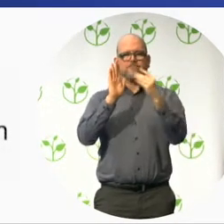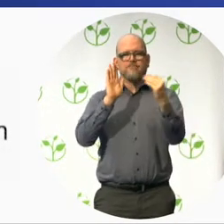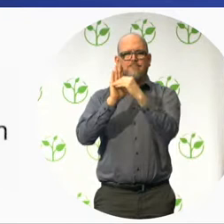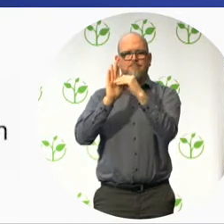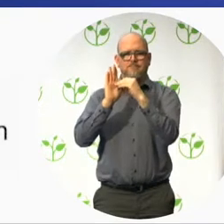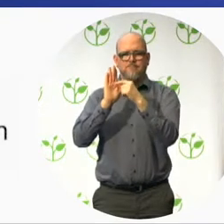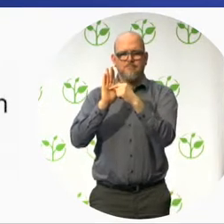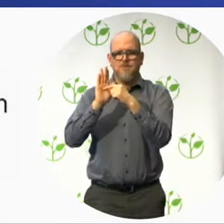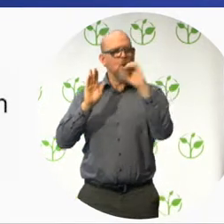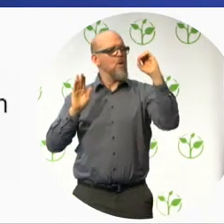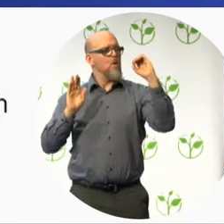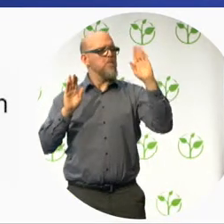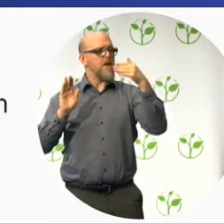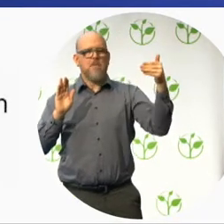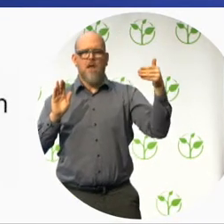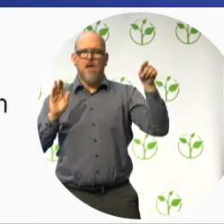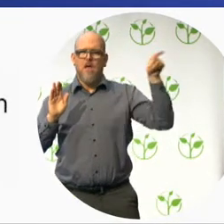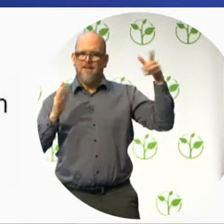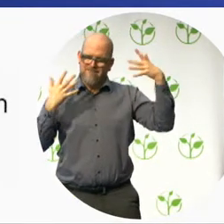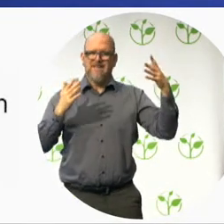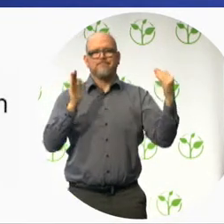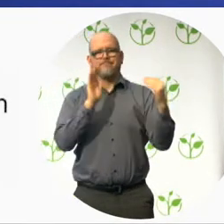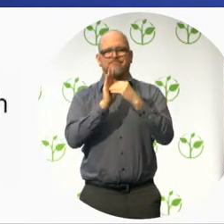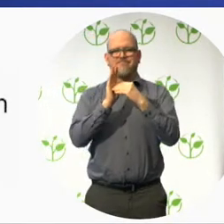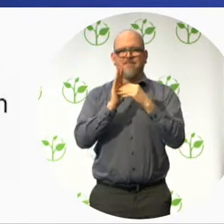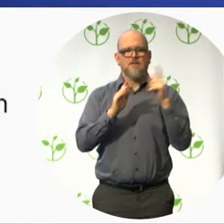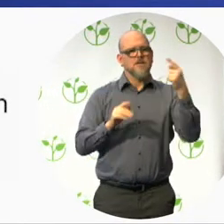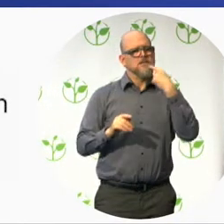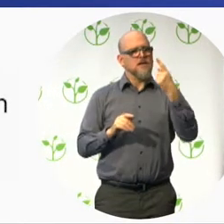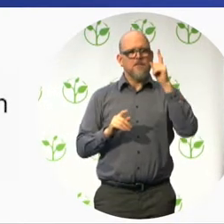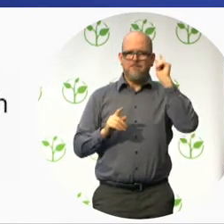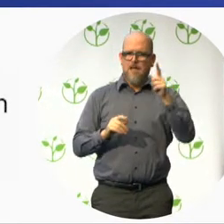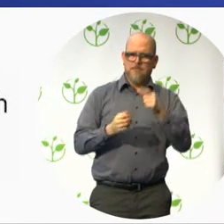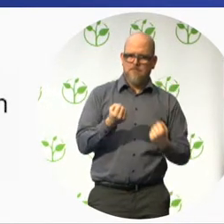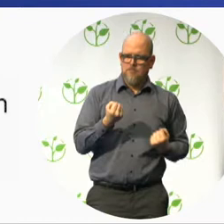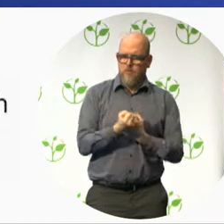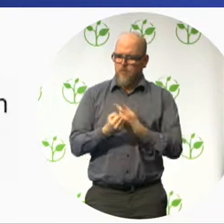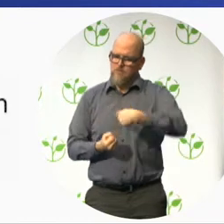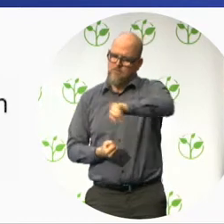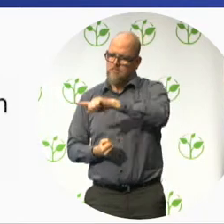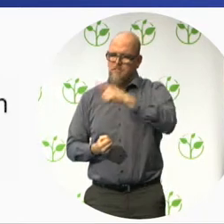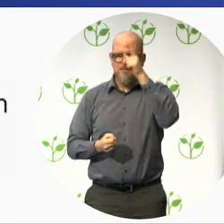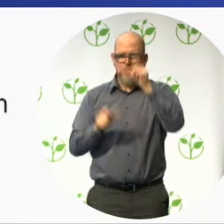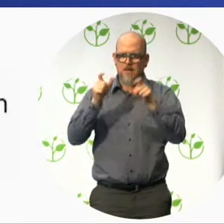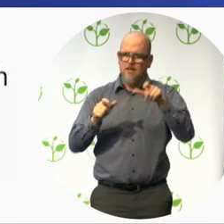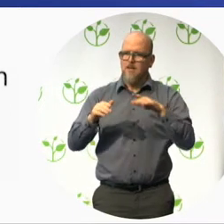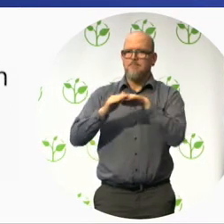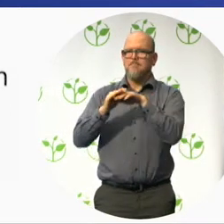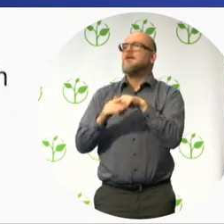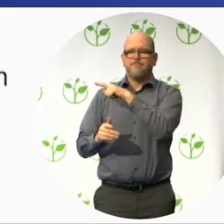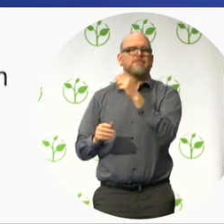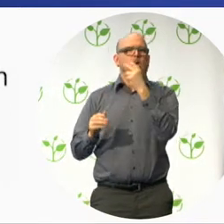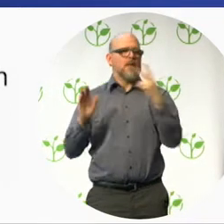video captioning program was one of the programs recognized through that effort. And with that, I'll wrap it